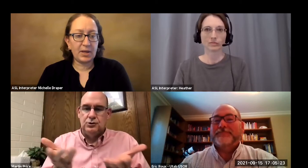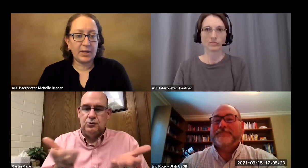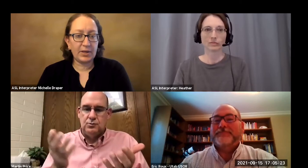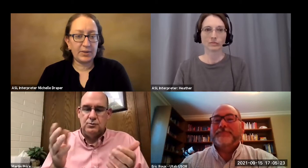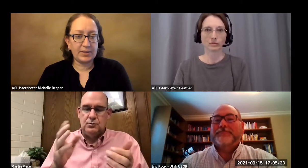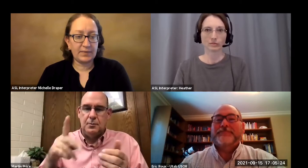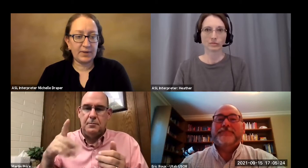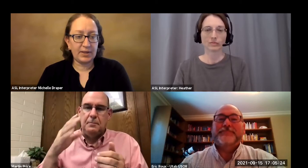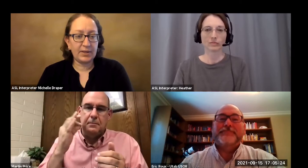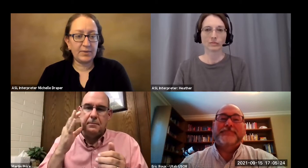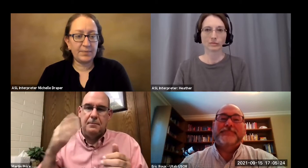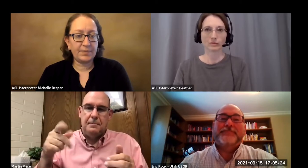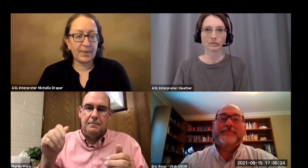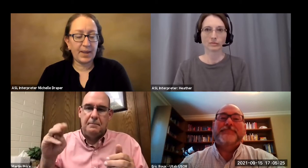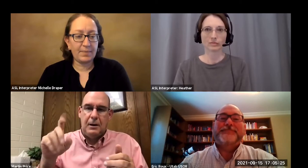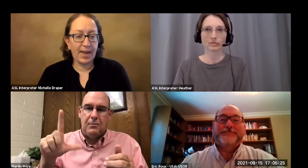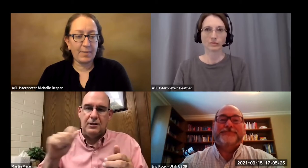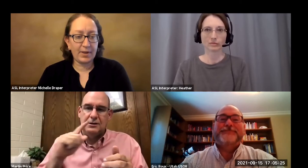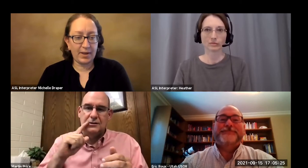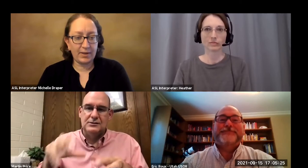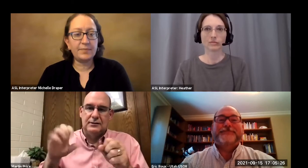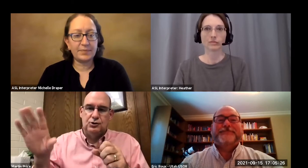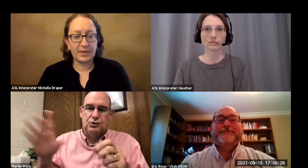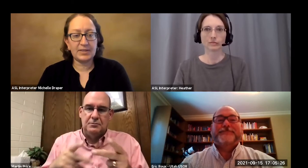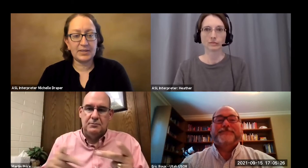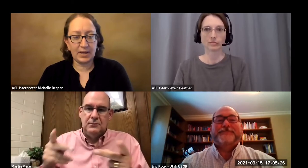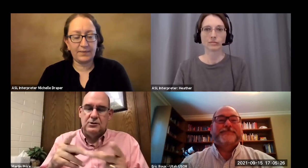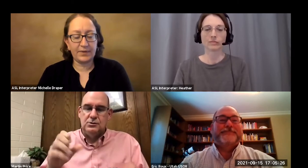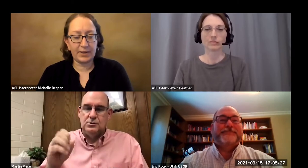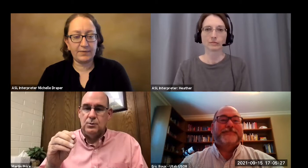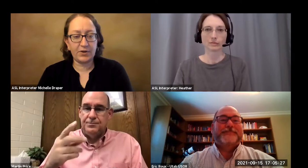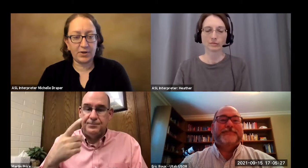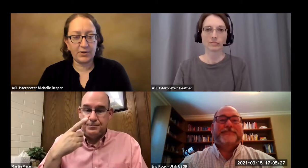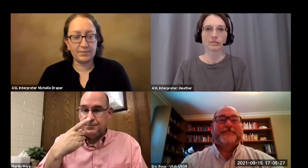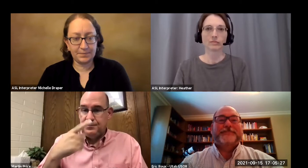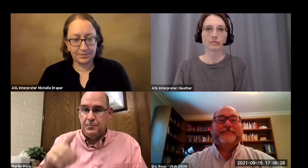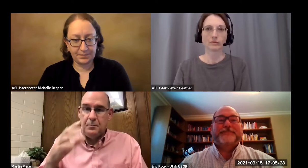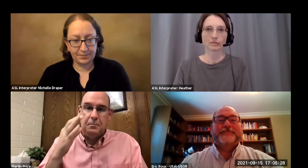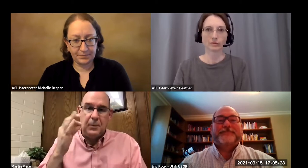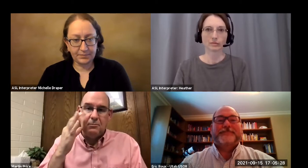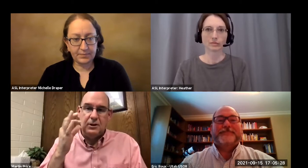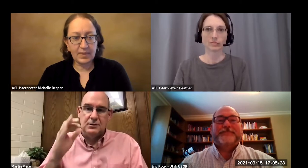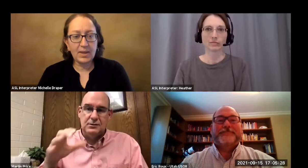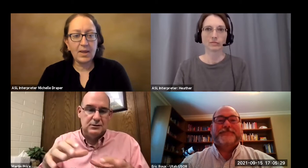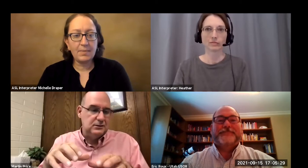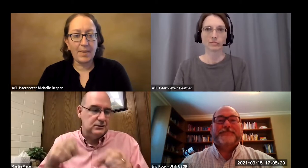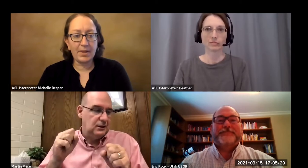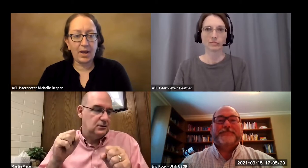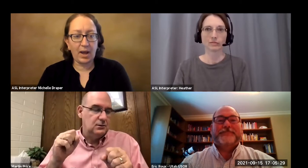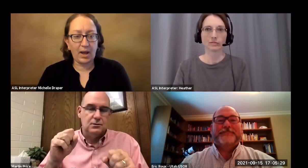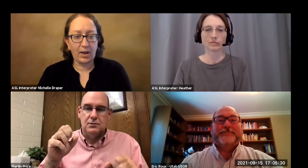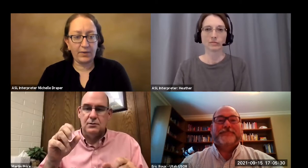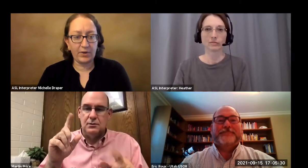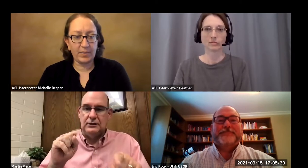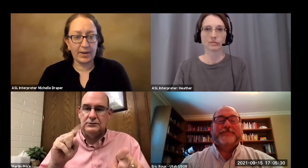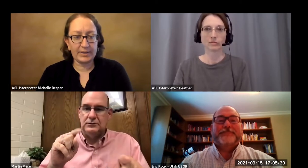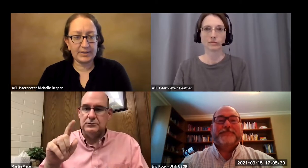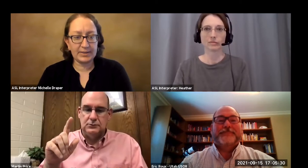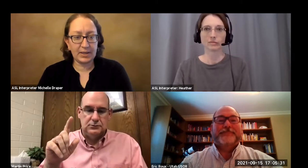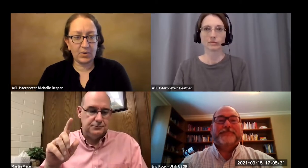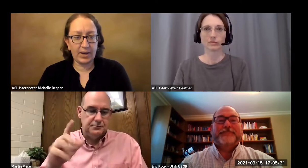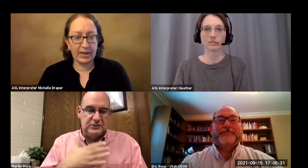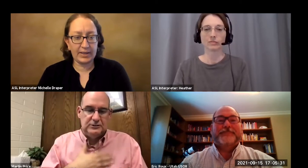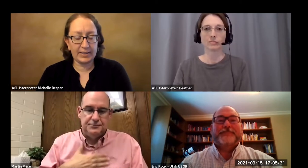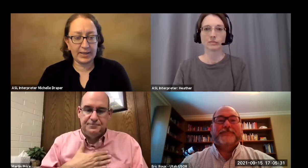Melanie is not here this evening, and Pamela is filling in for her. Pamela, if you don't